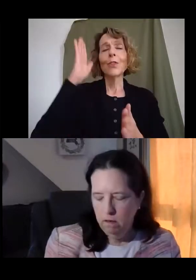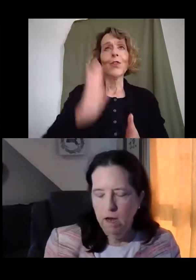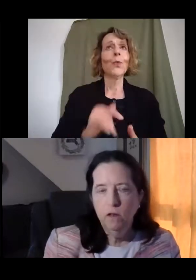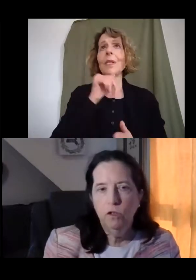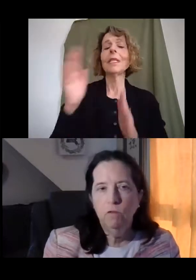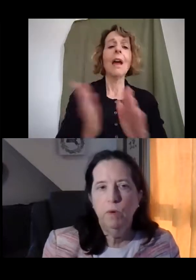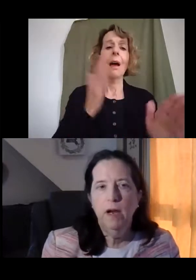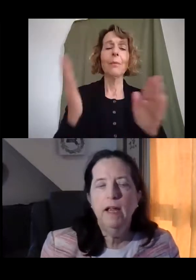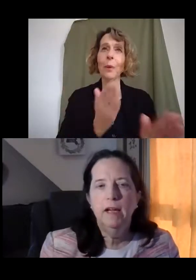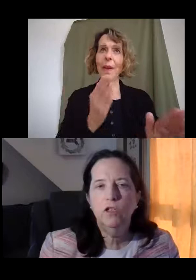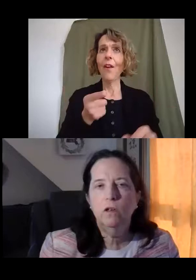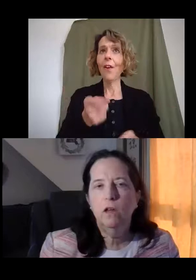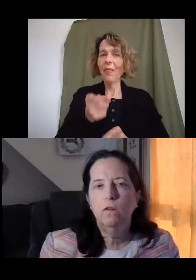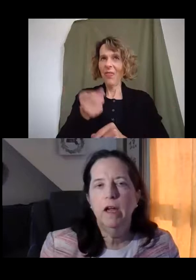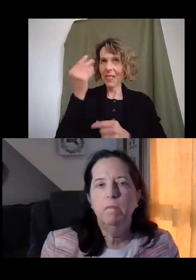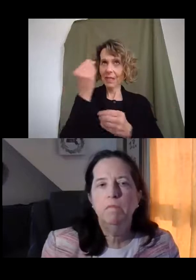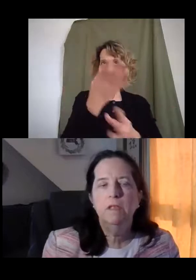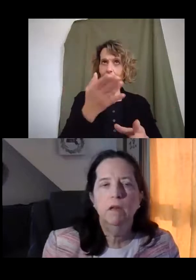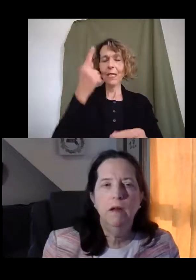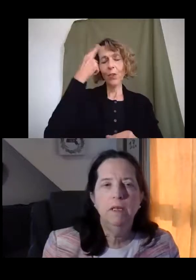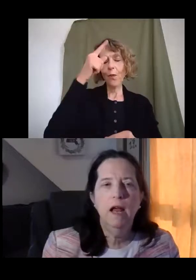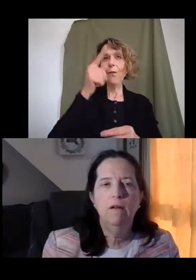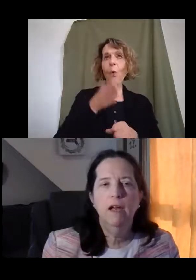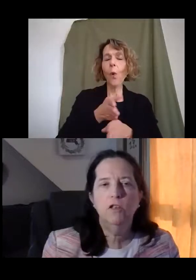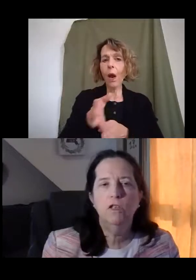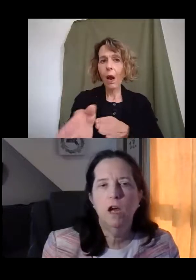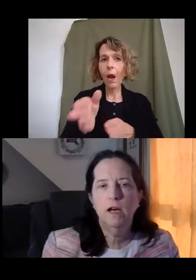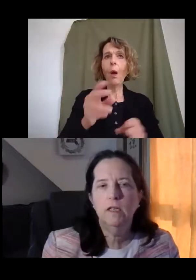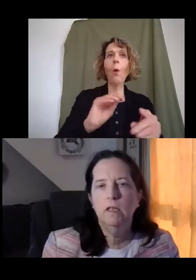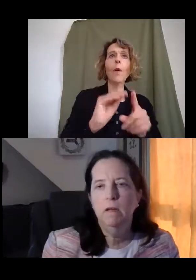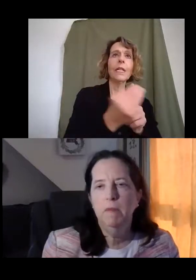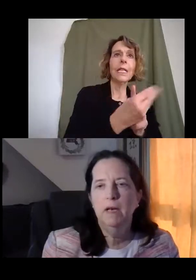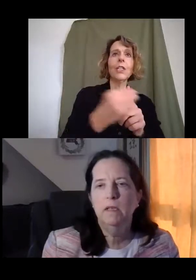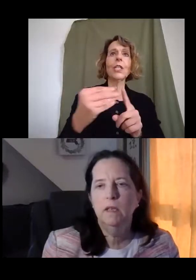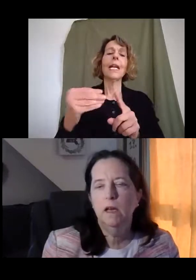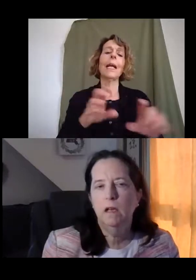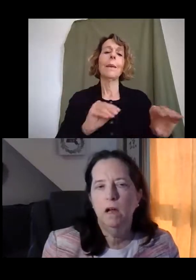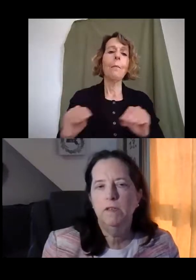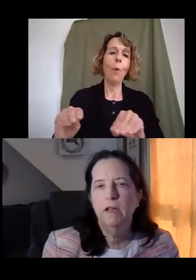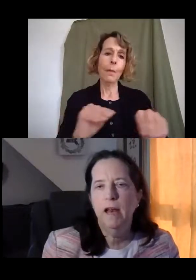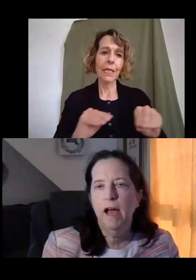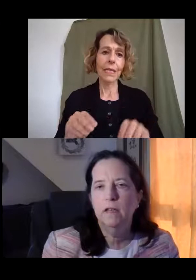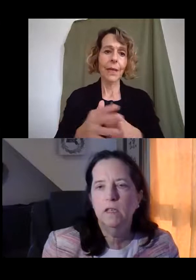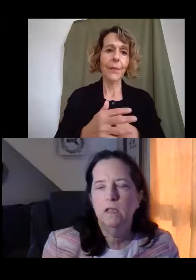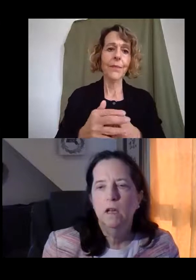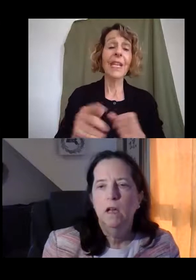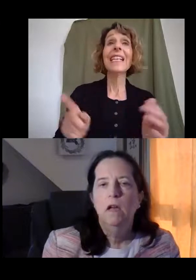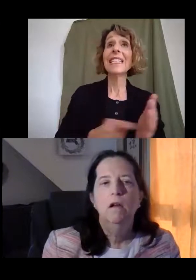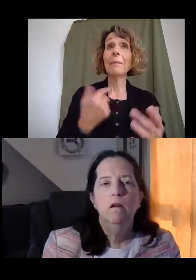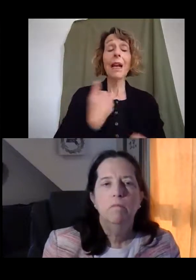lessons, I used to bring extra clothing. Sometimes I have extra socks and mittens and gloves and